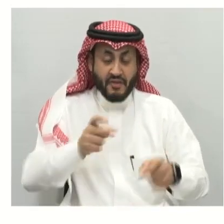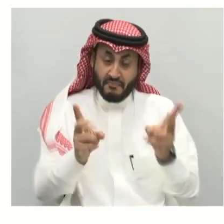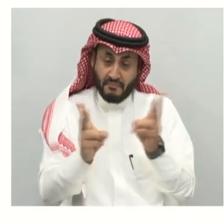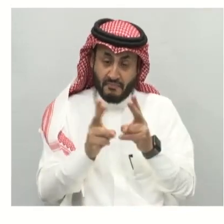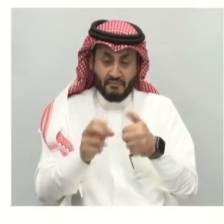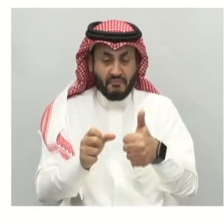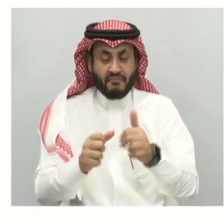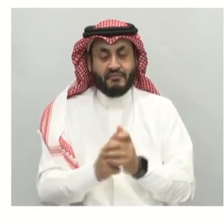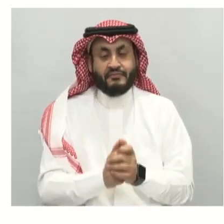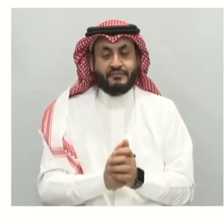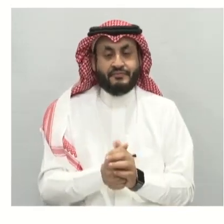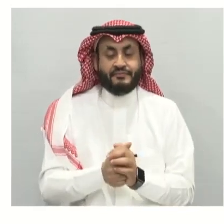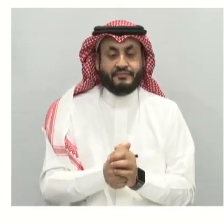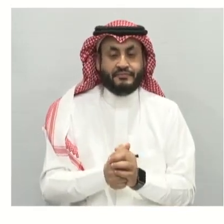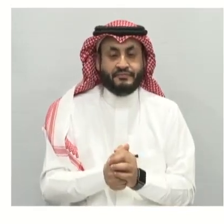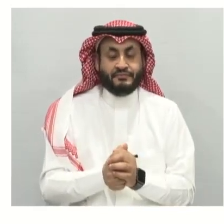We sure do.